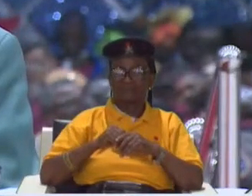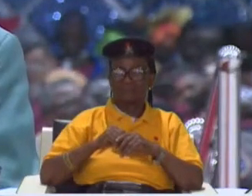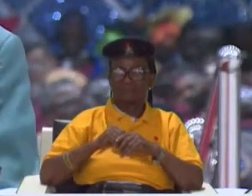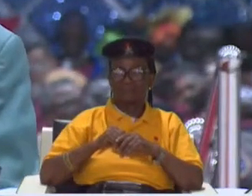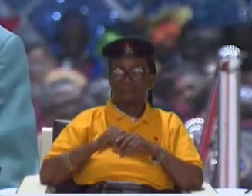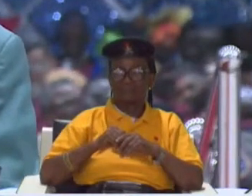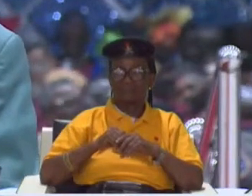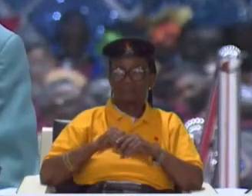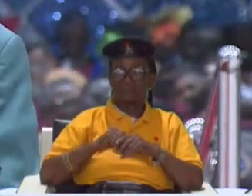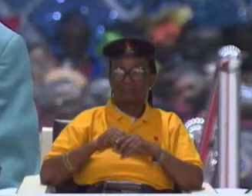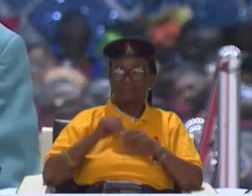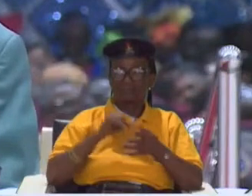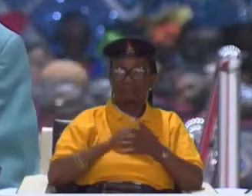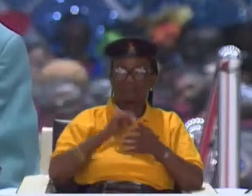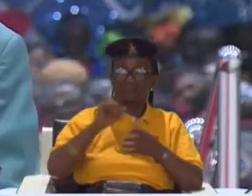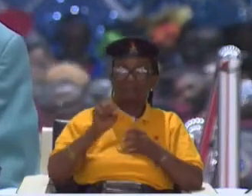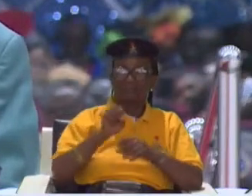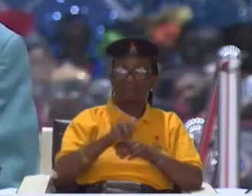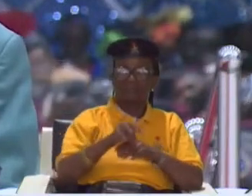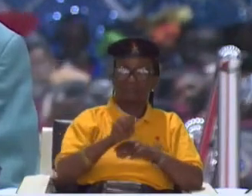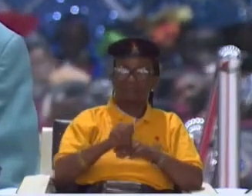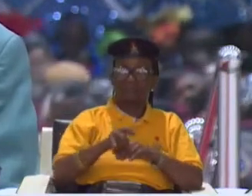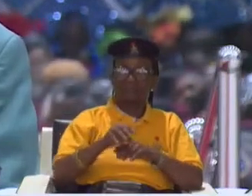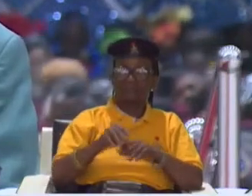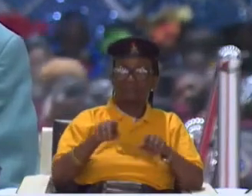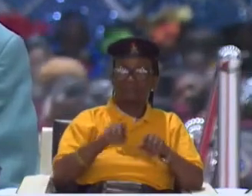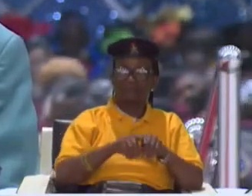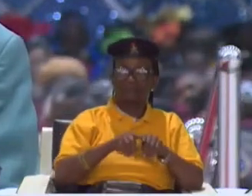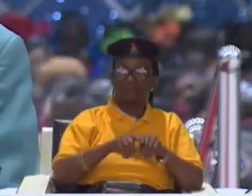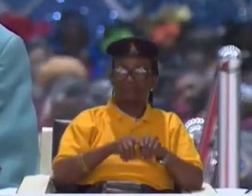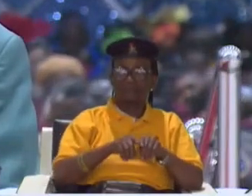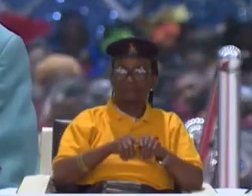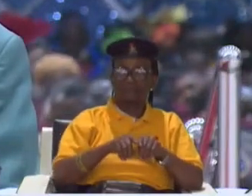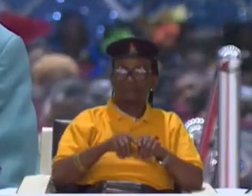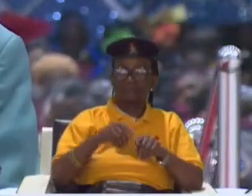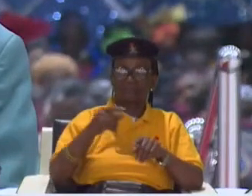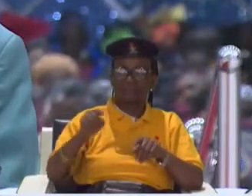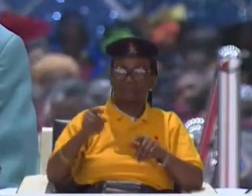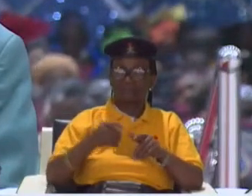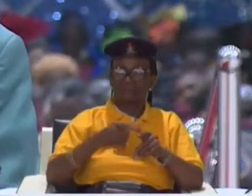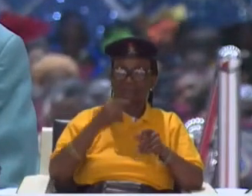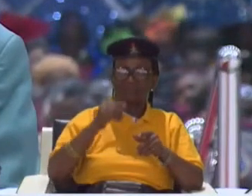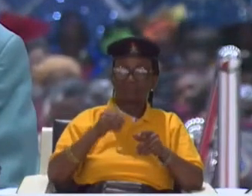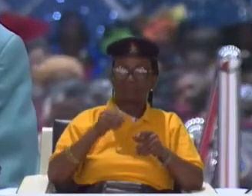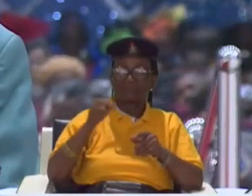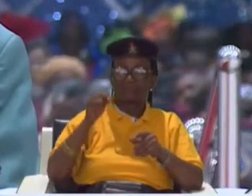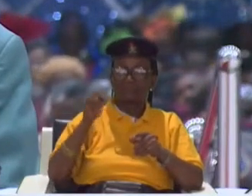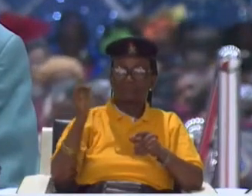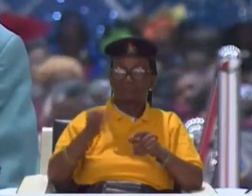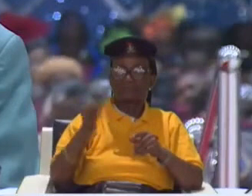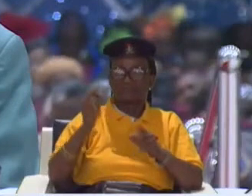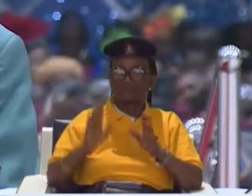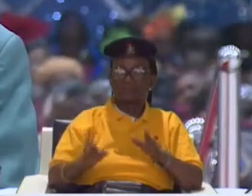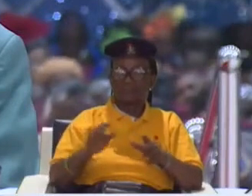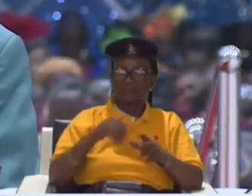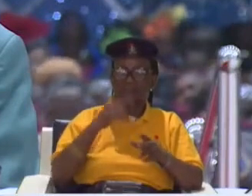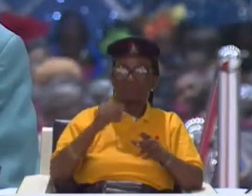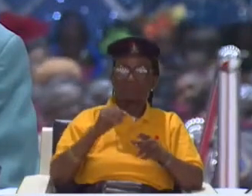It's an advice like the first preacher who preached